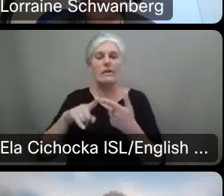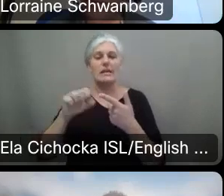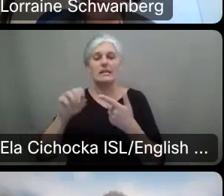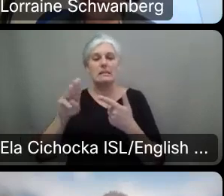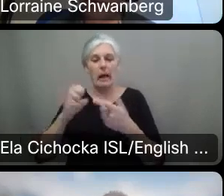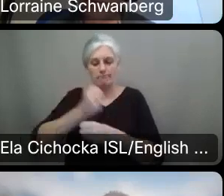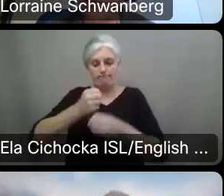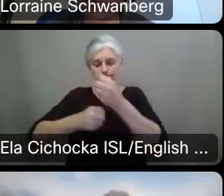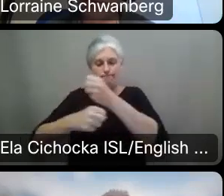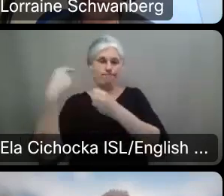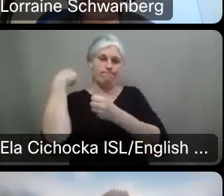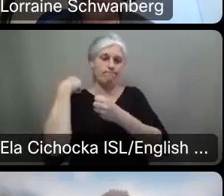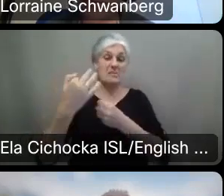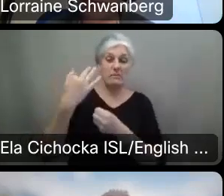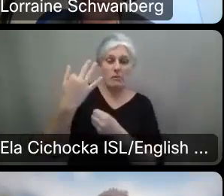you get the wrong